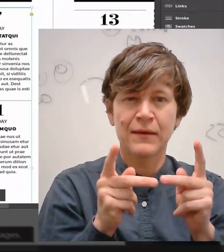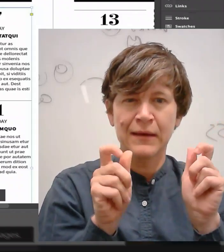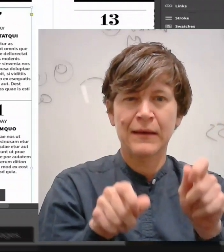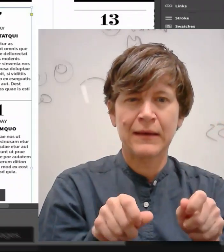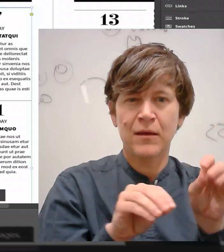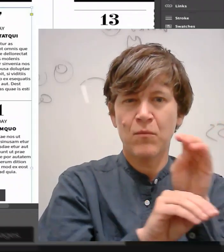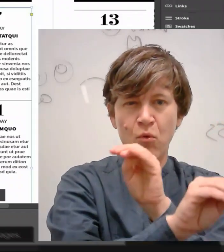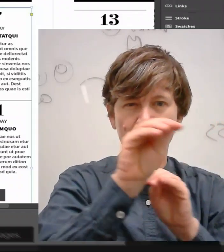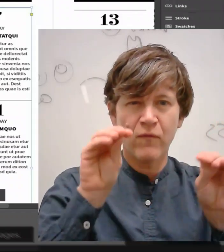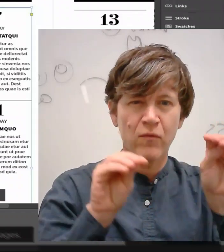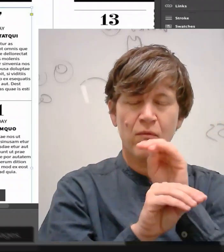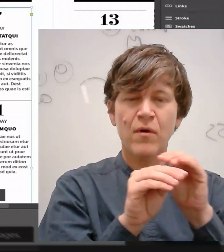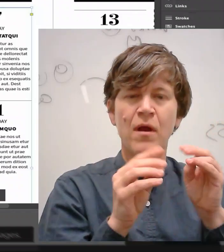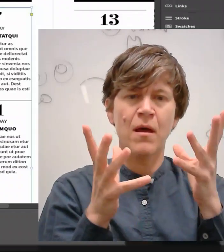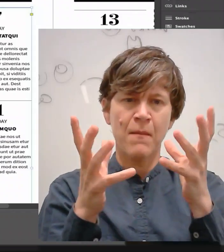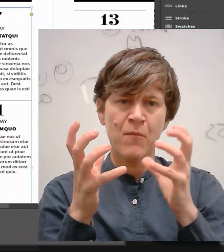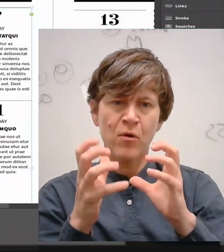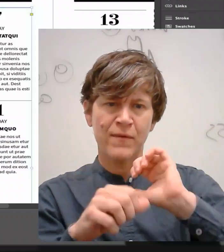images.